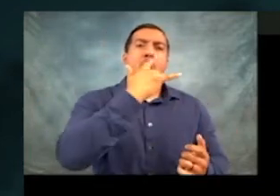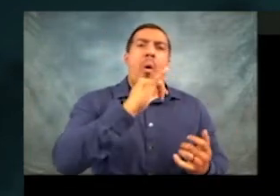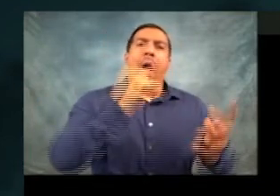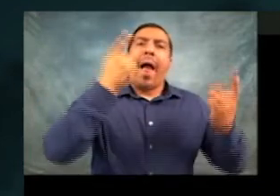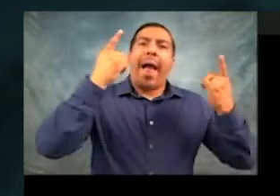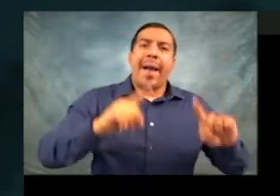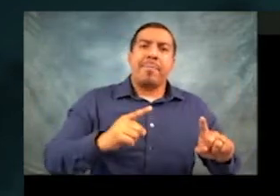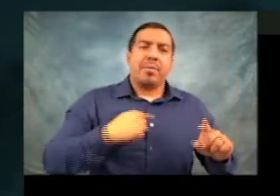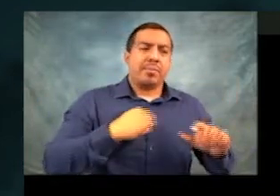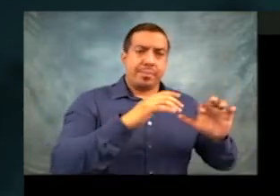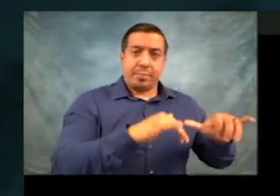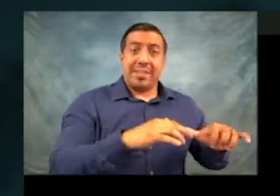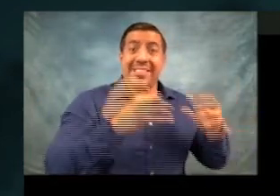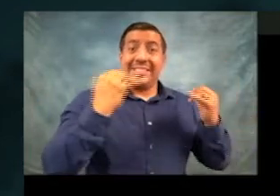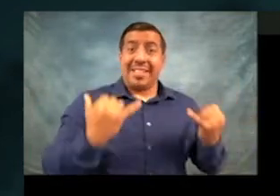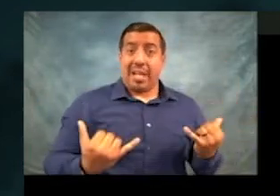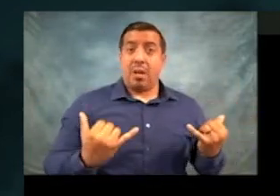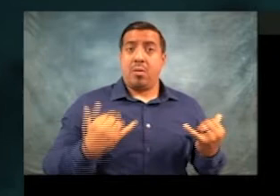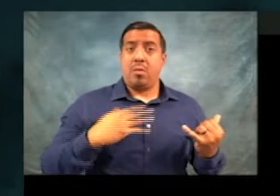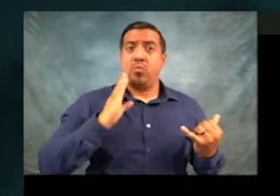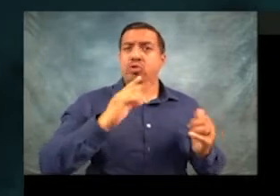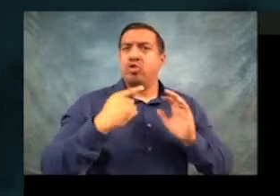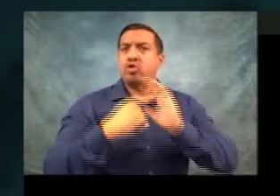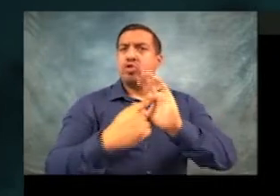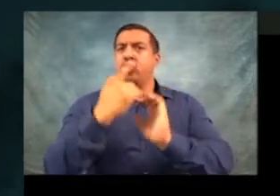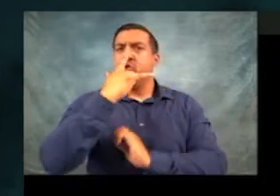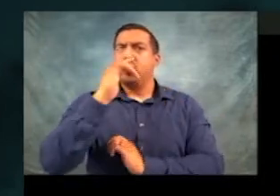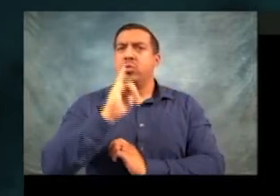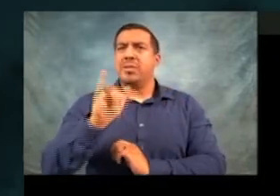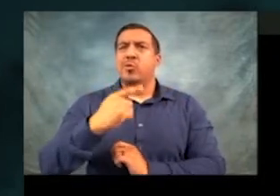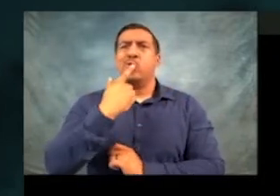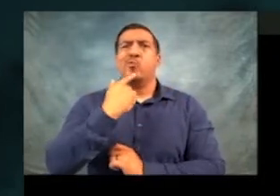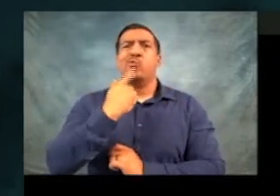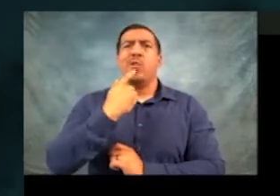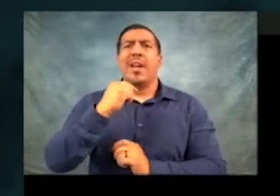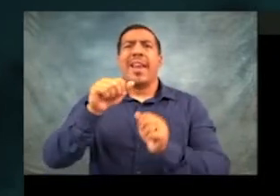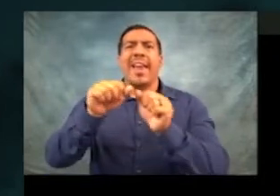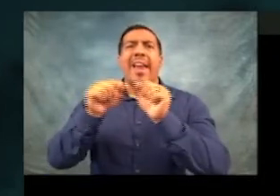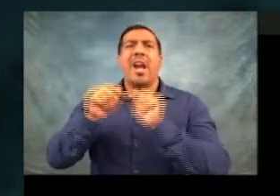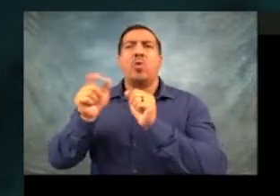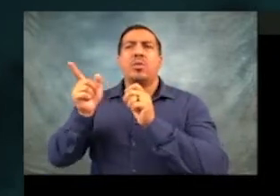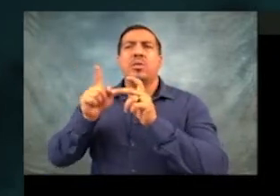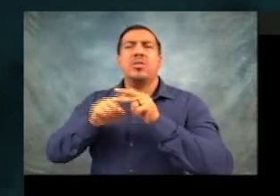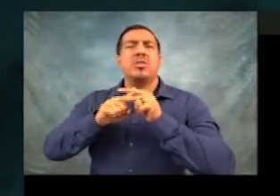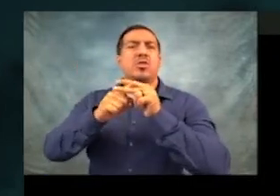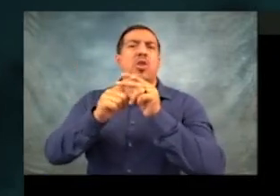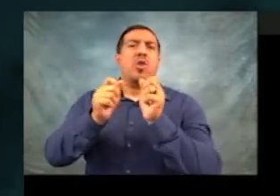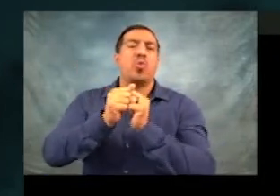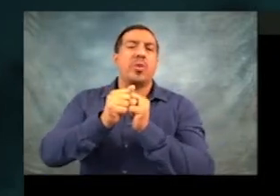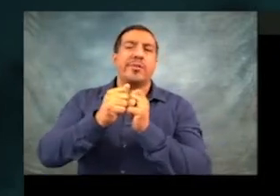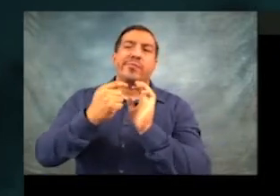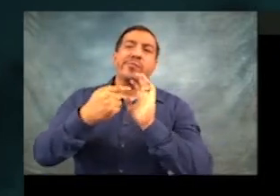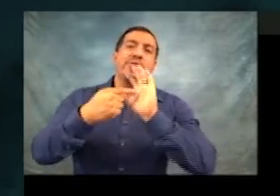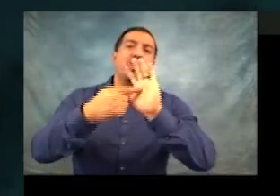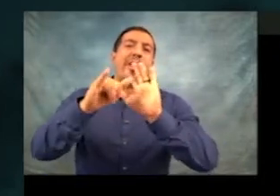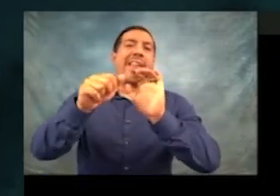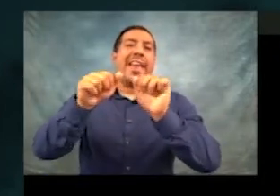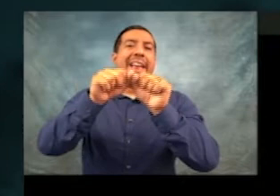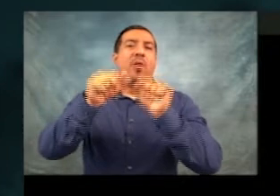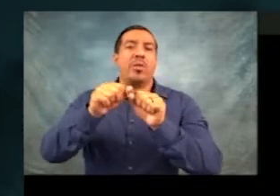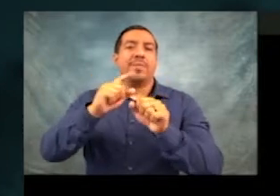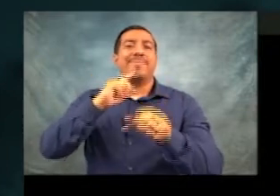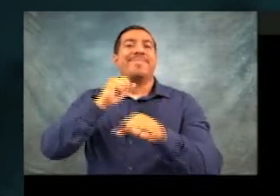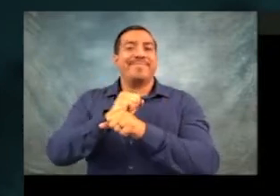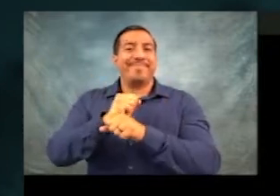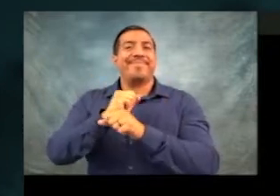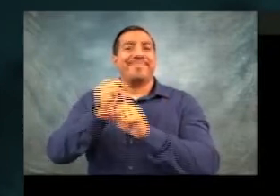happened. And I'm going to show you here, this is the red area. We start with the, showing the area which